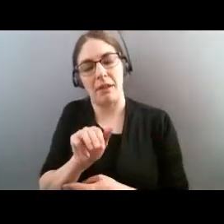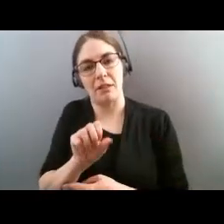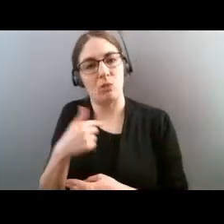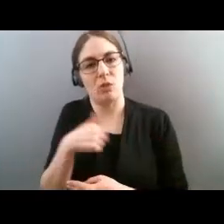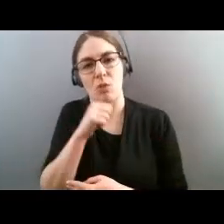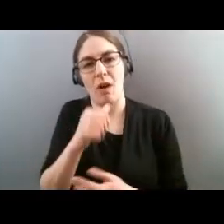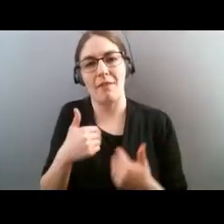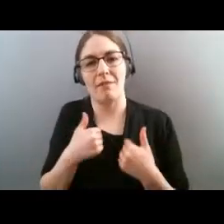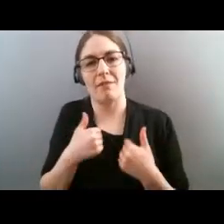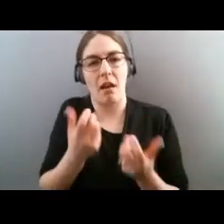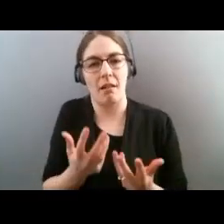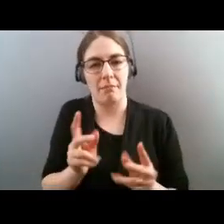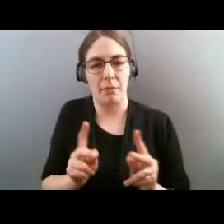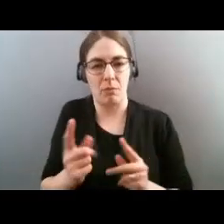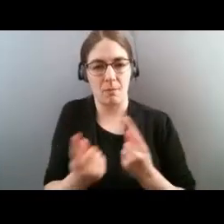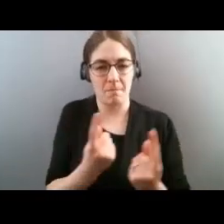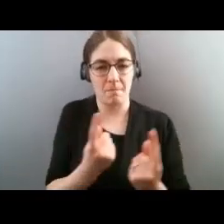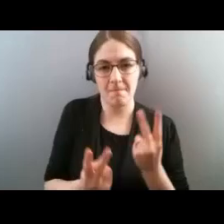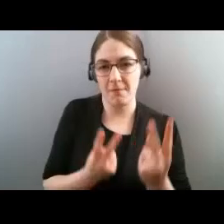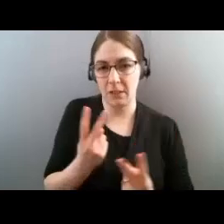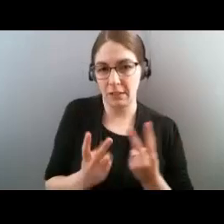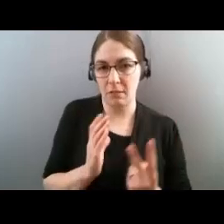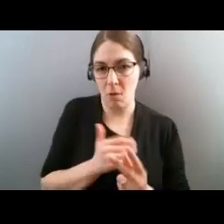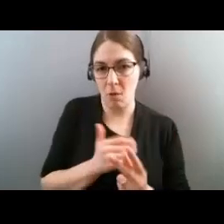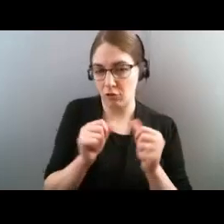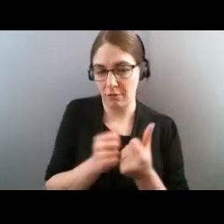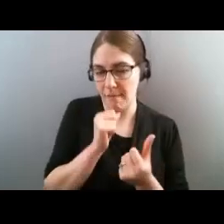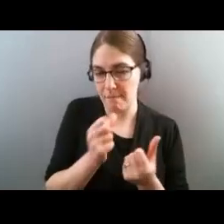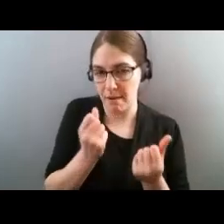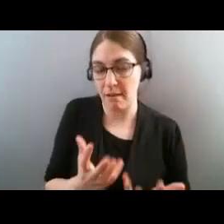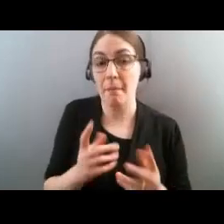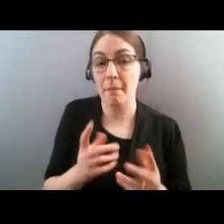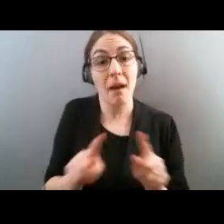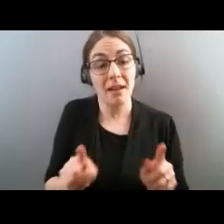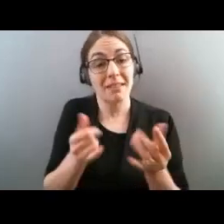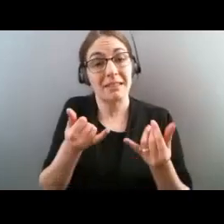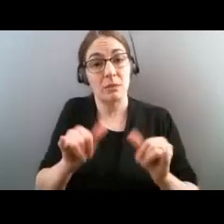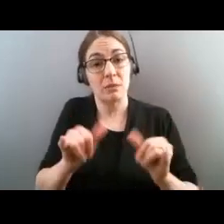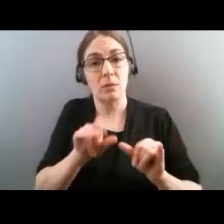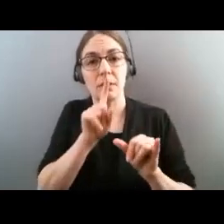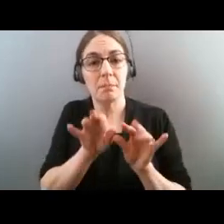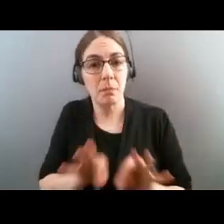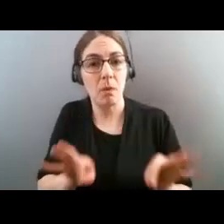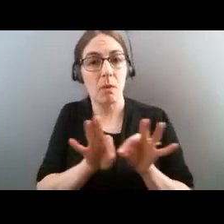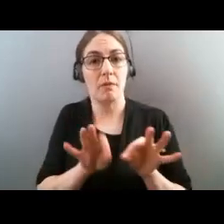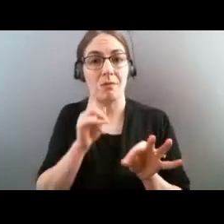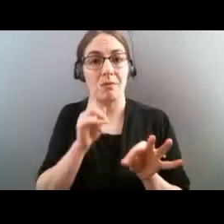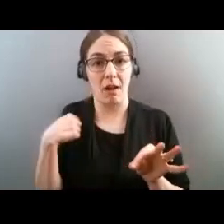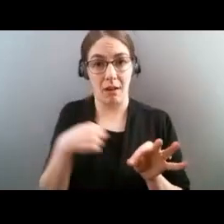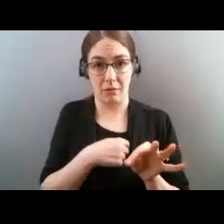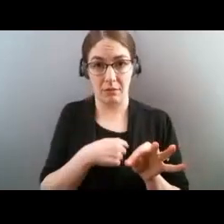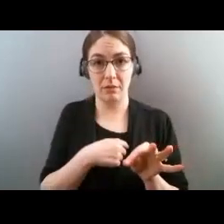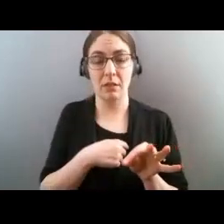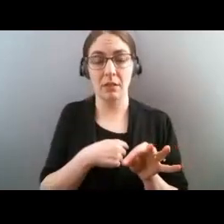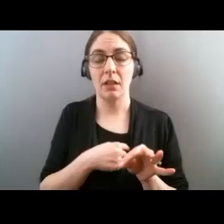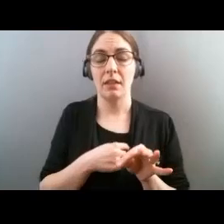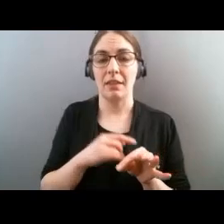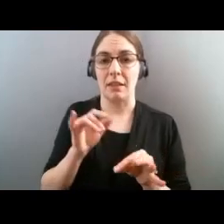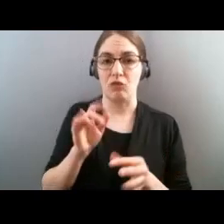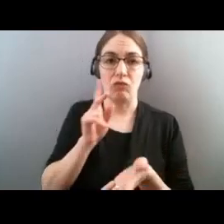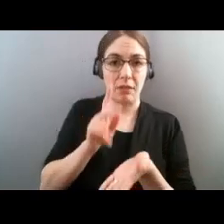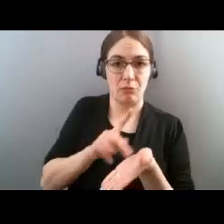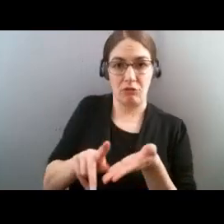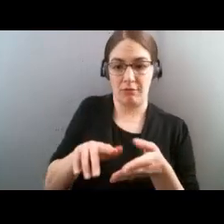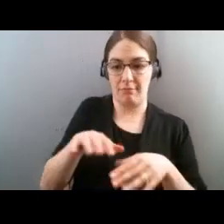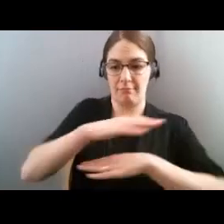of people visiting our agency, but it was very important that at least for us, the reception would have access to phone